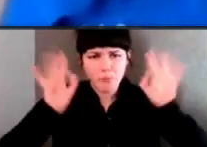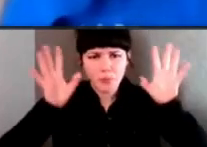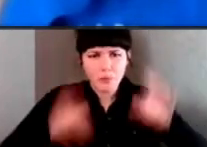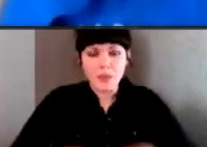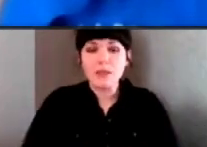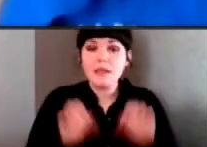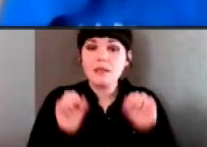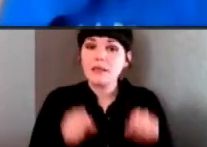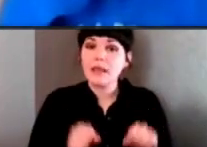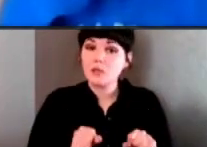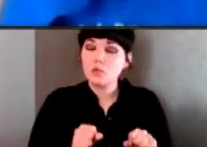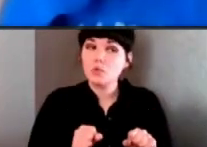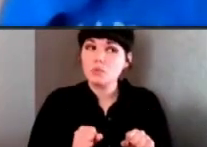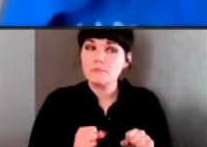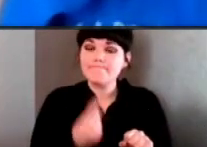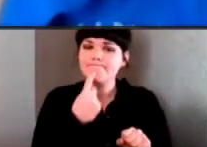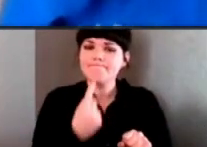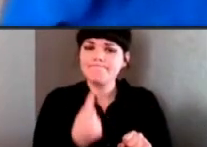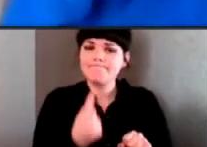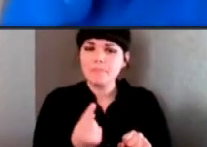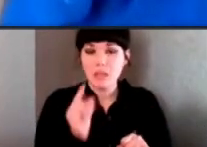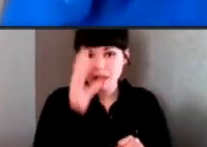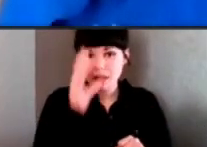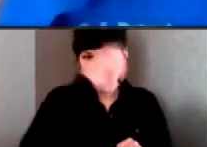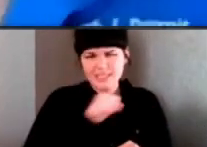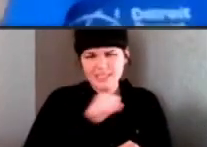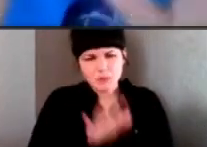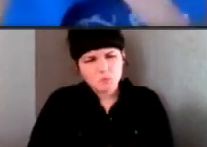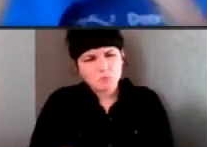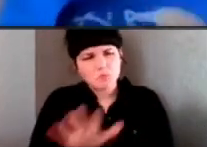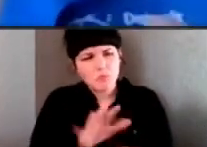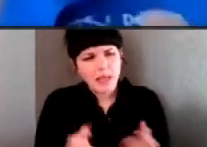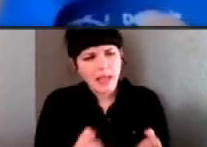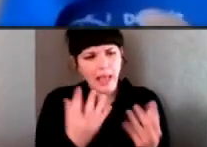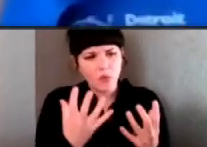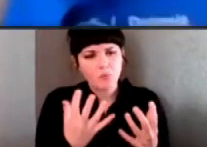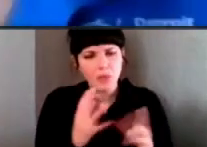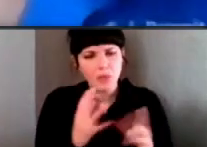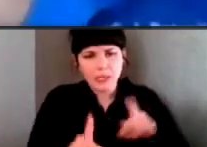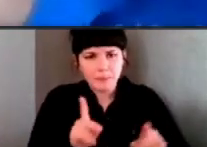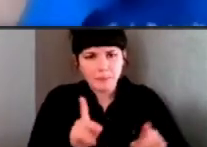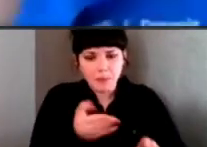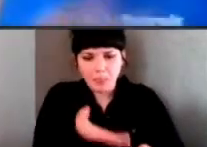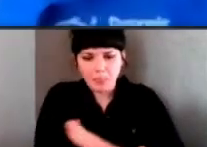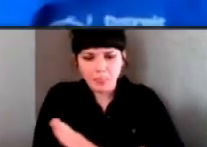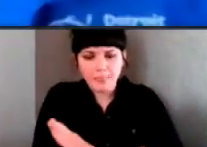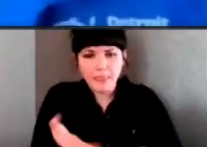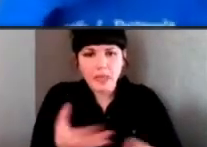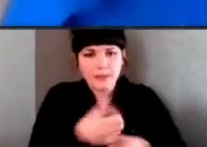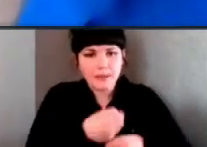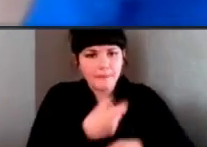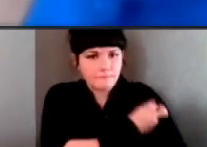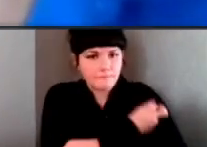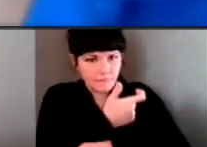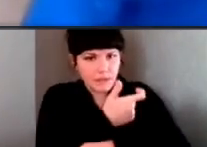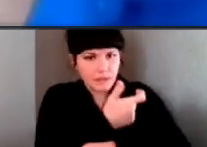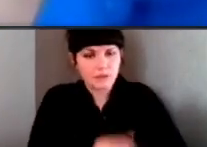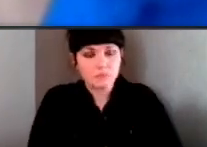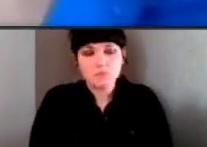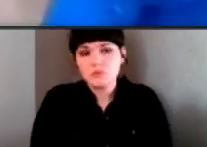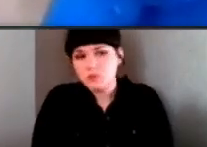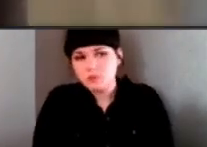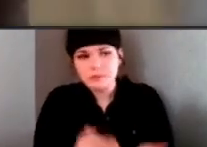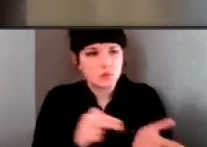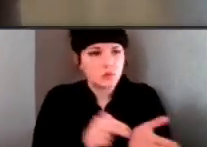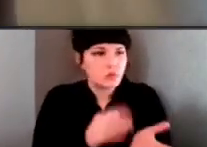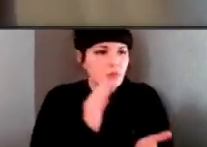have been successfully vaccinated so far of at least the nursing homes and the senior citizen apartments?